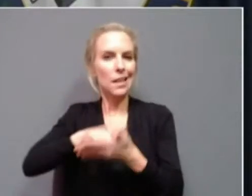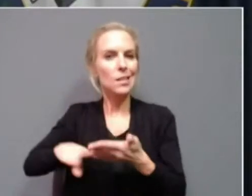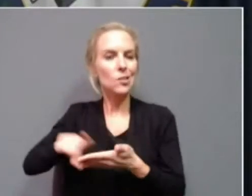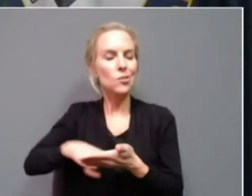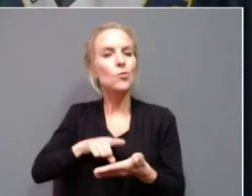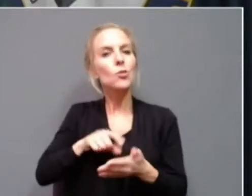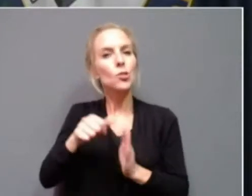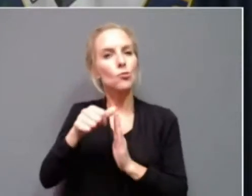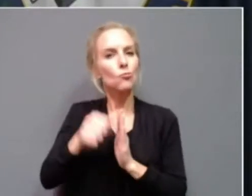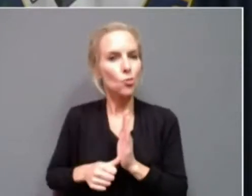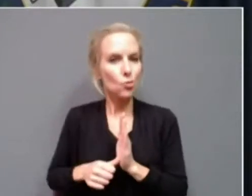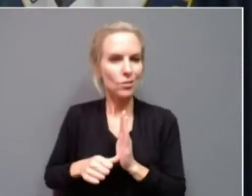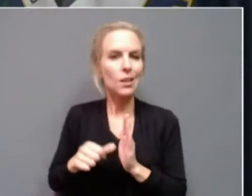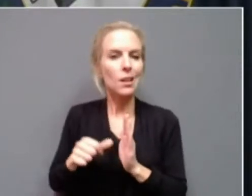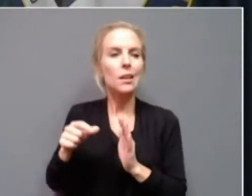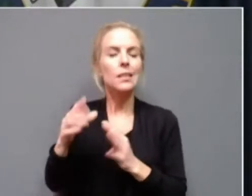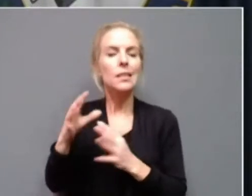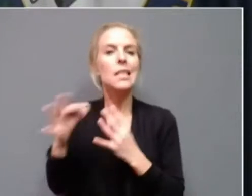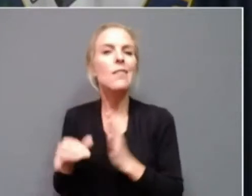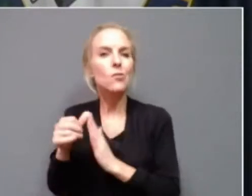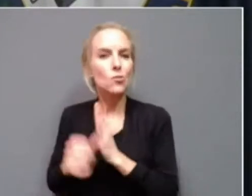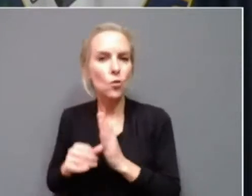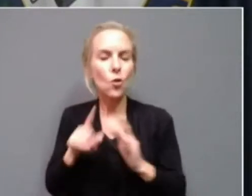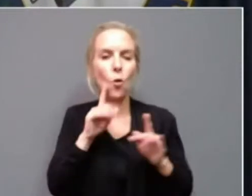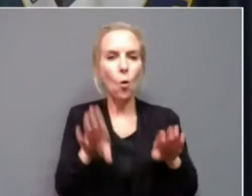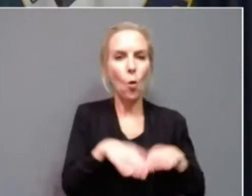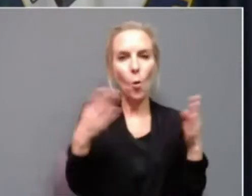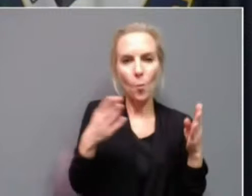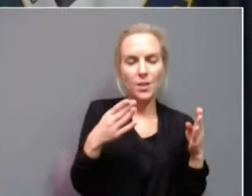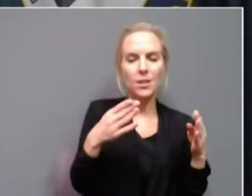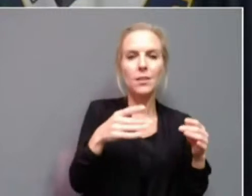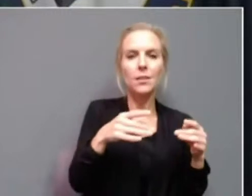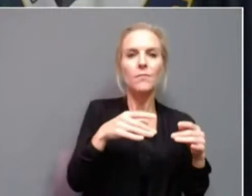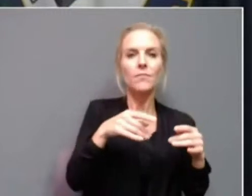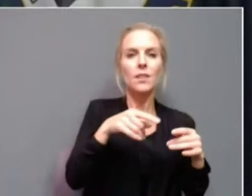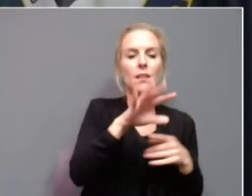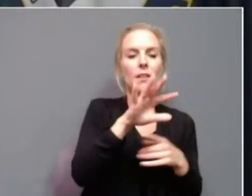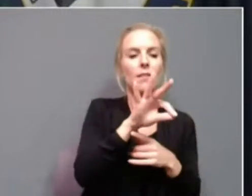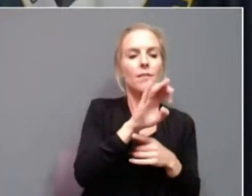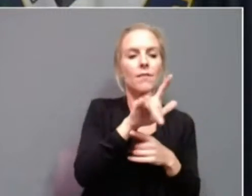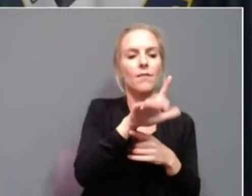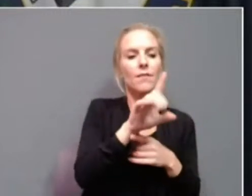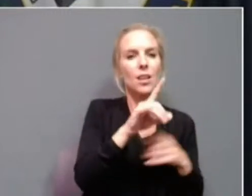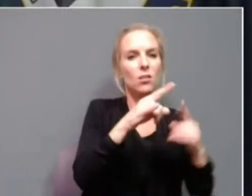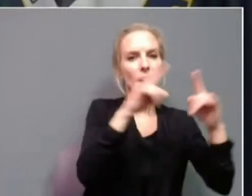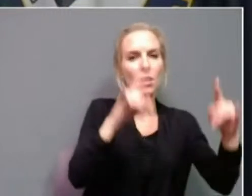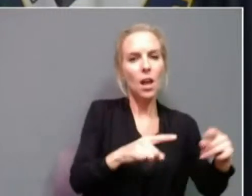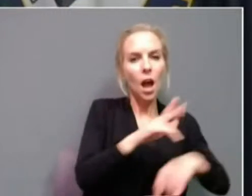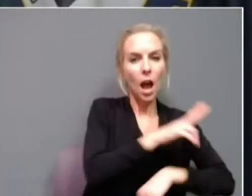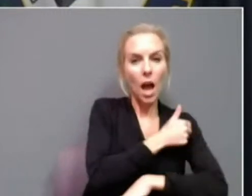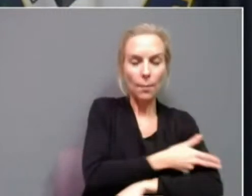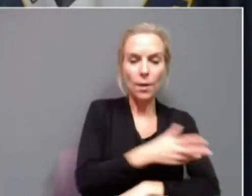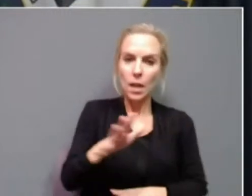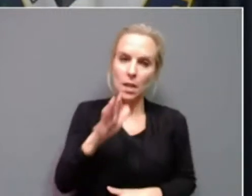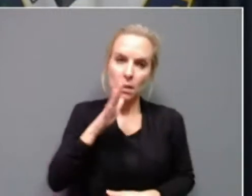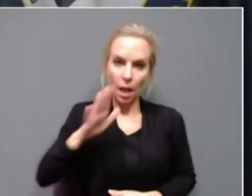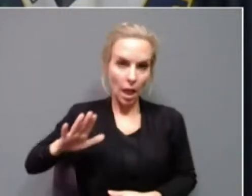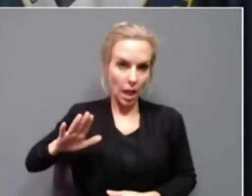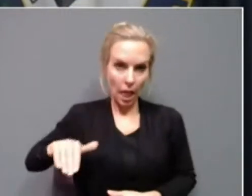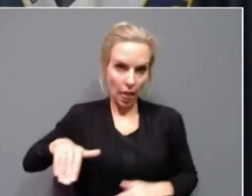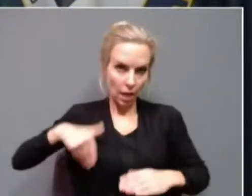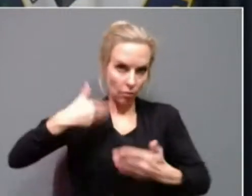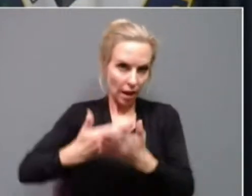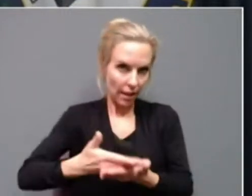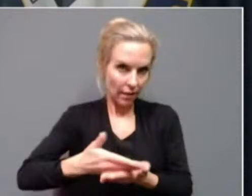reopening field hospitals. We don't think we are at the field hospital stage yet. but we got a whole lot of hospitals that are